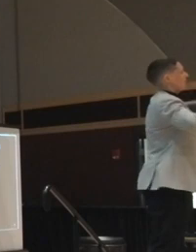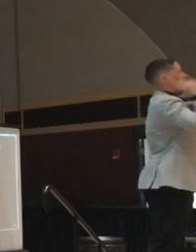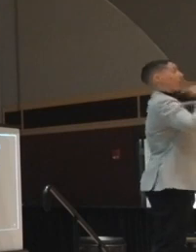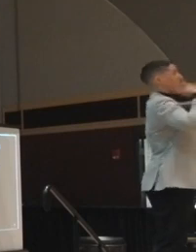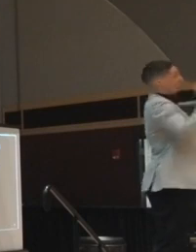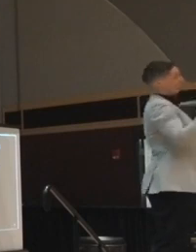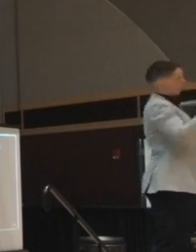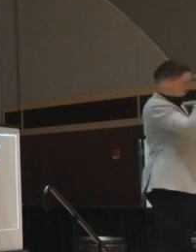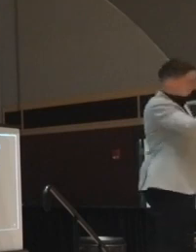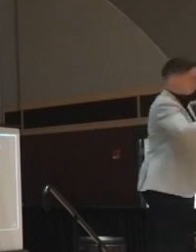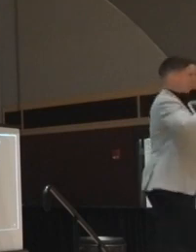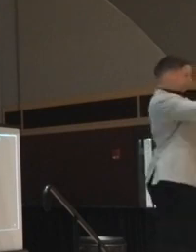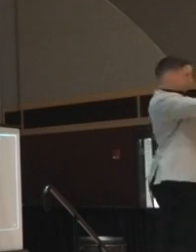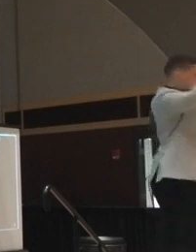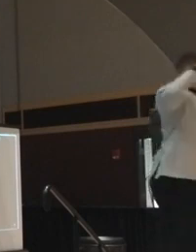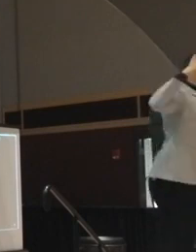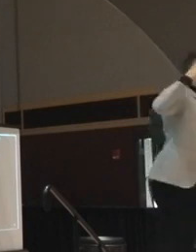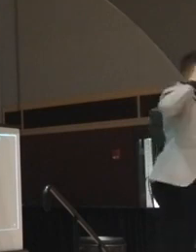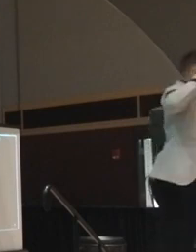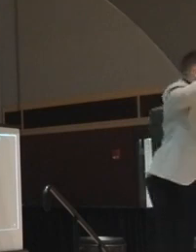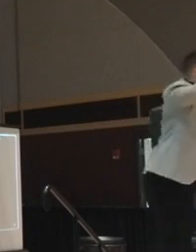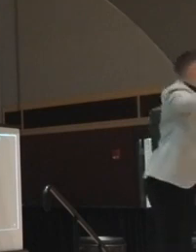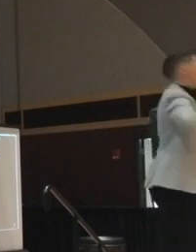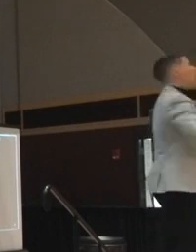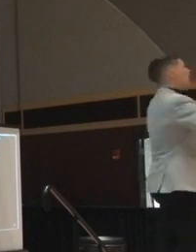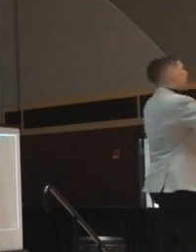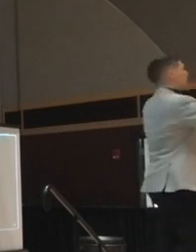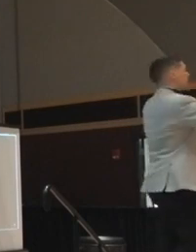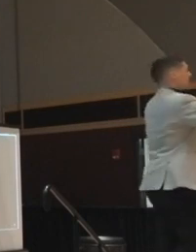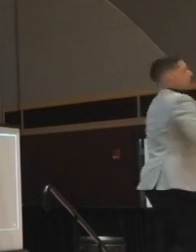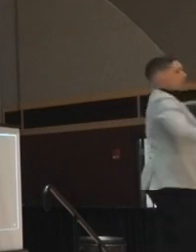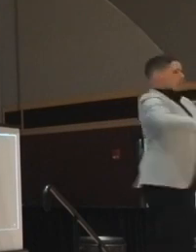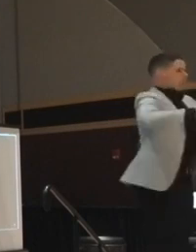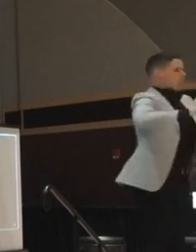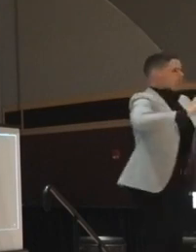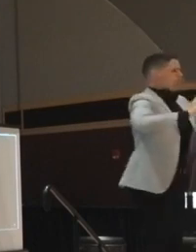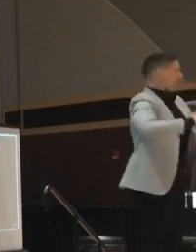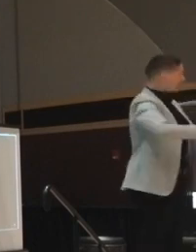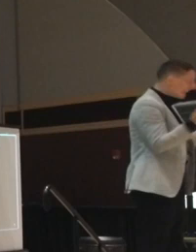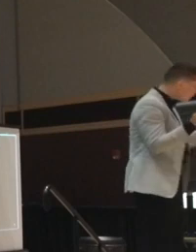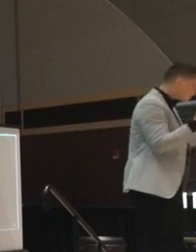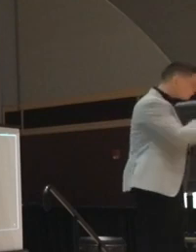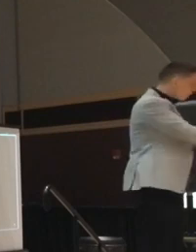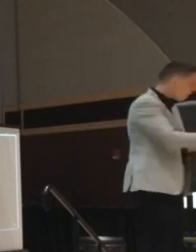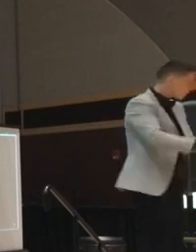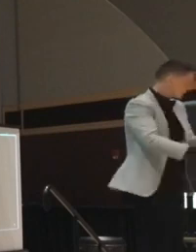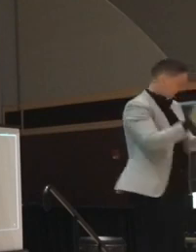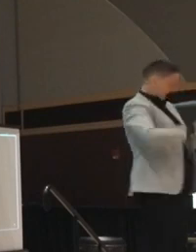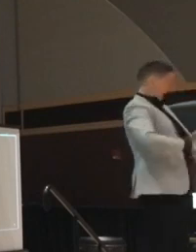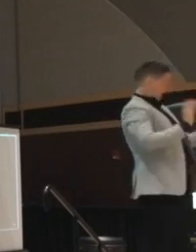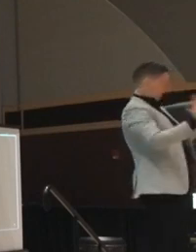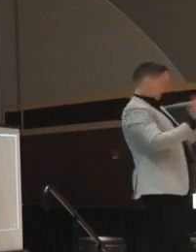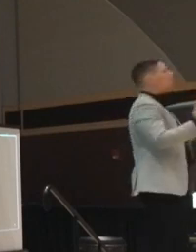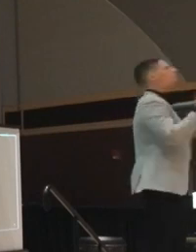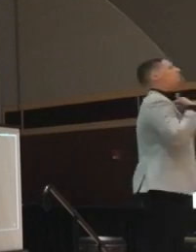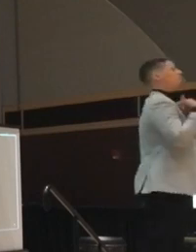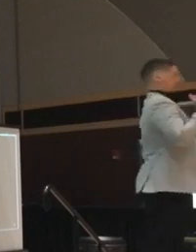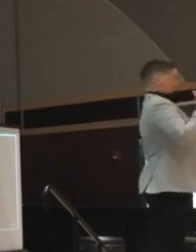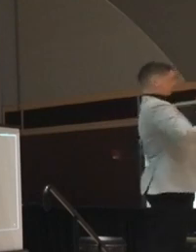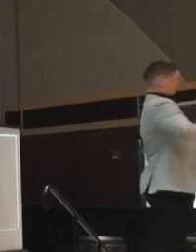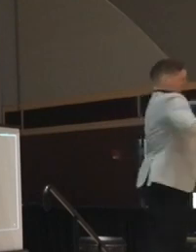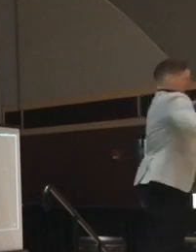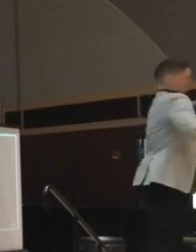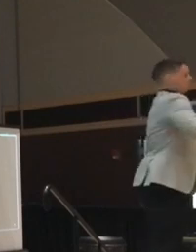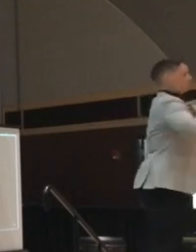mind. Gentle shaking versus hard. Change the results. I review a lot of journal articles. I'm going to rip apart the